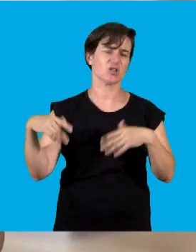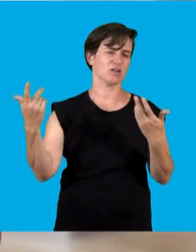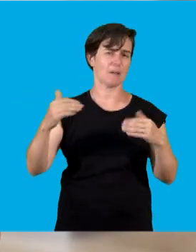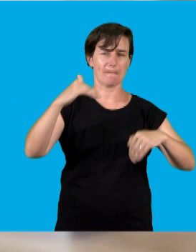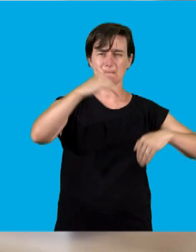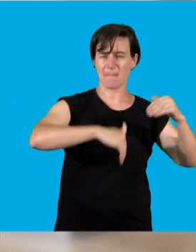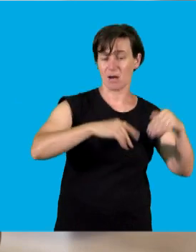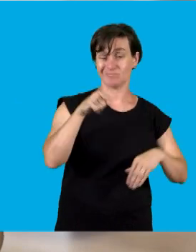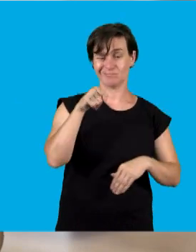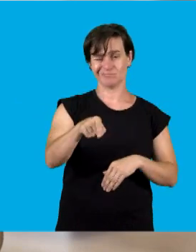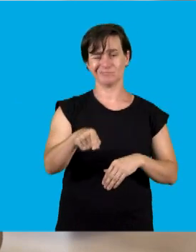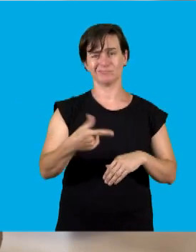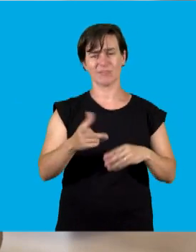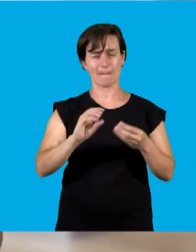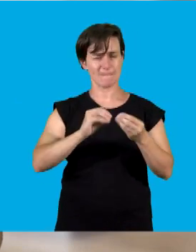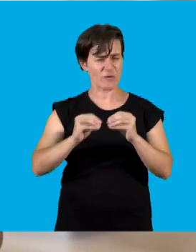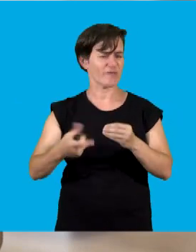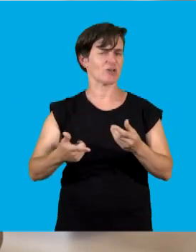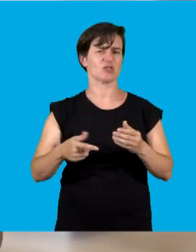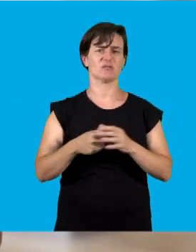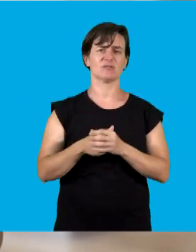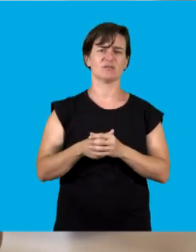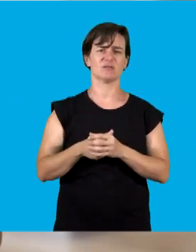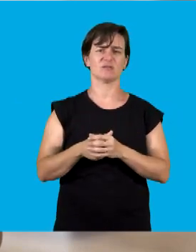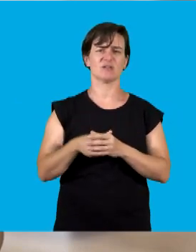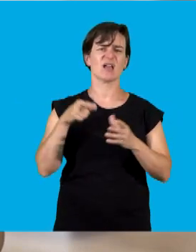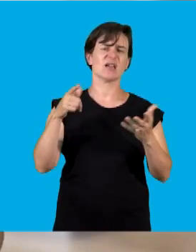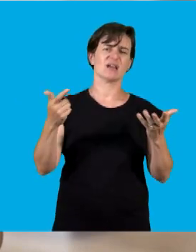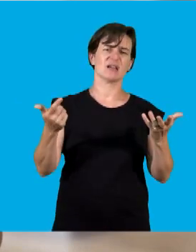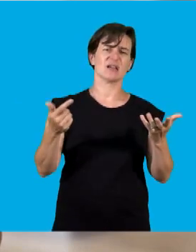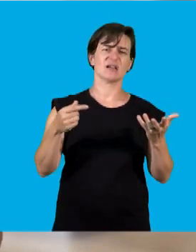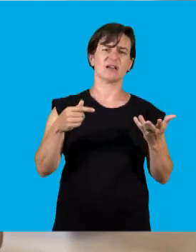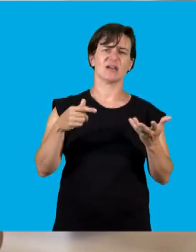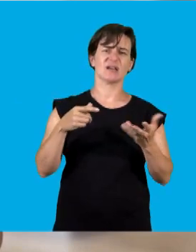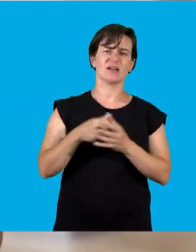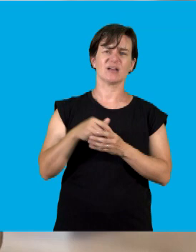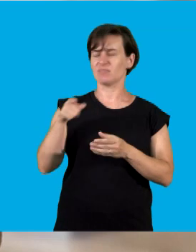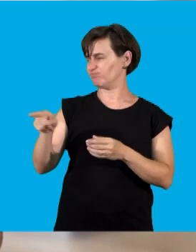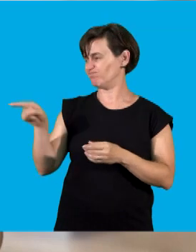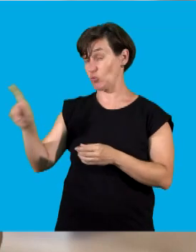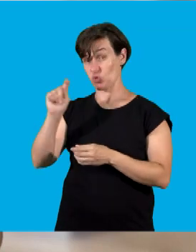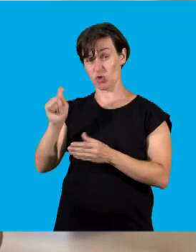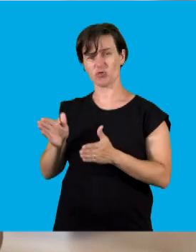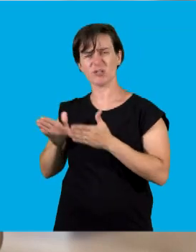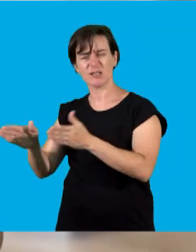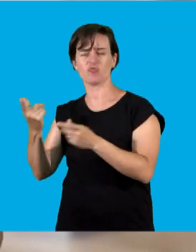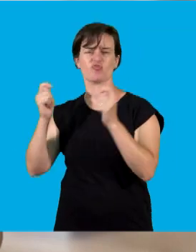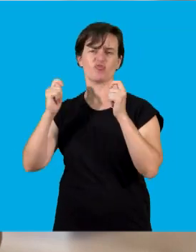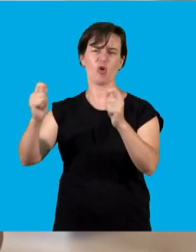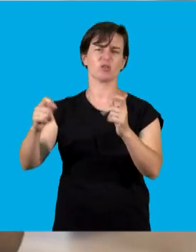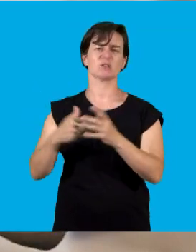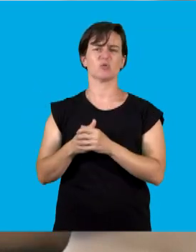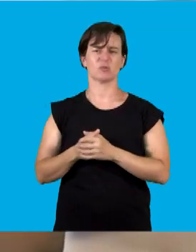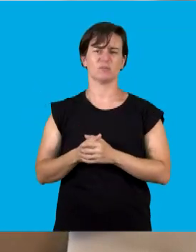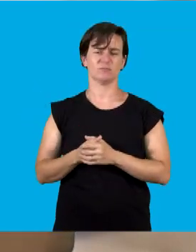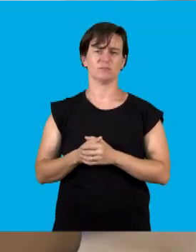mining. Under secondary sector, our manufacturing companies, our construction companies. Under tertiary sector, you'd find our transportation,